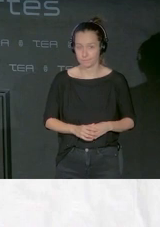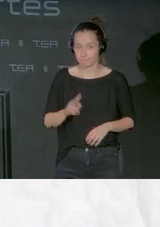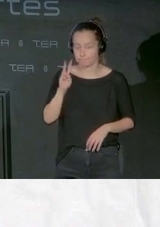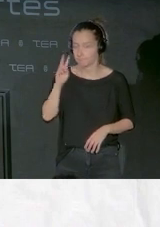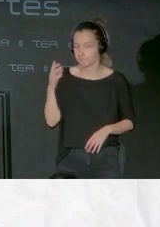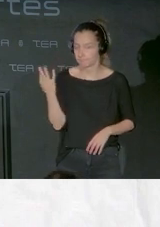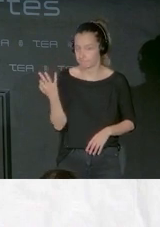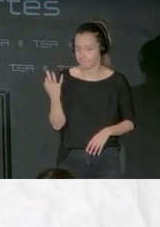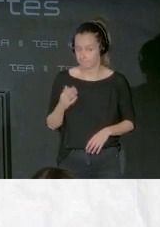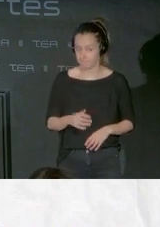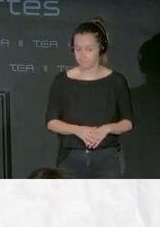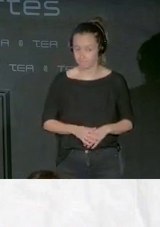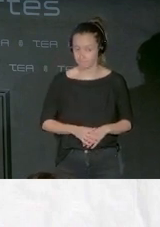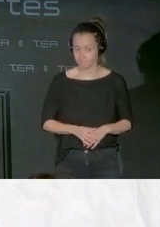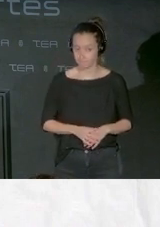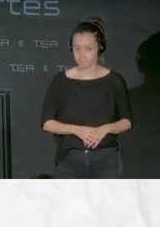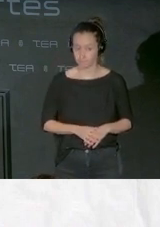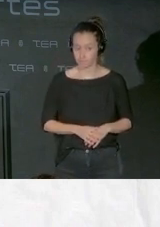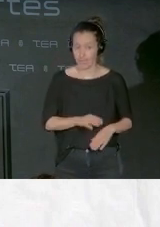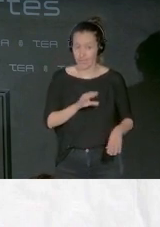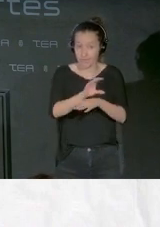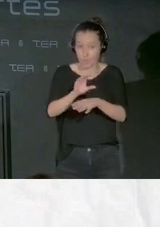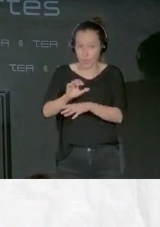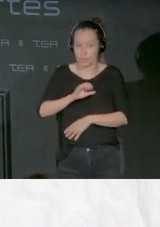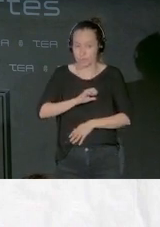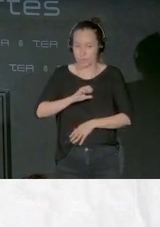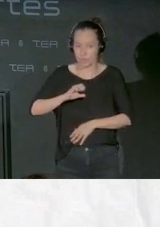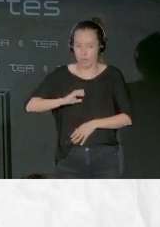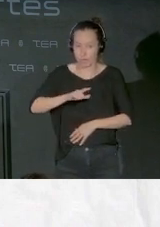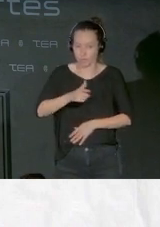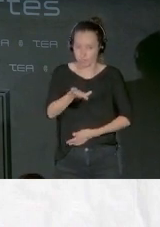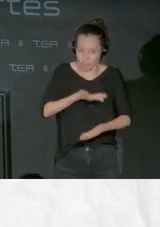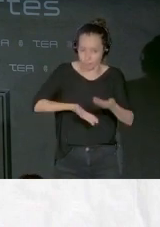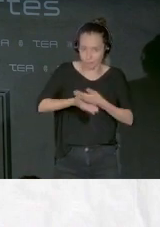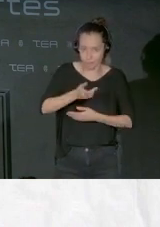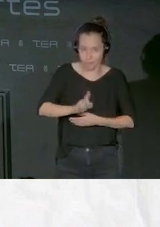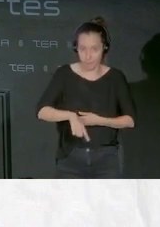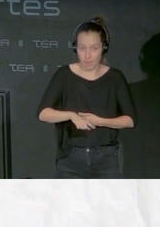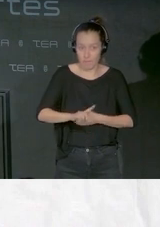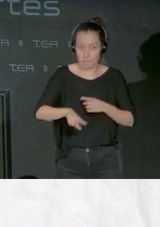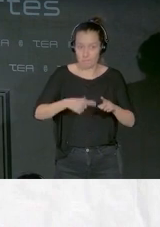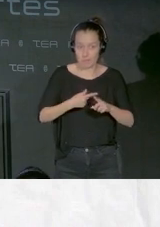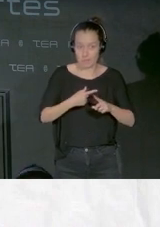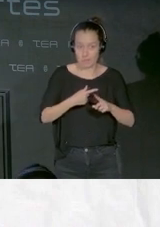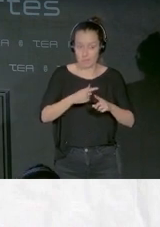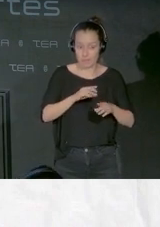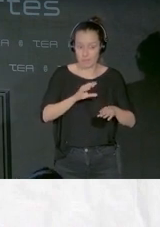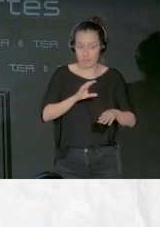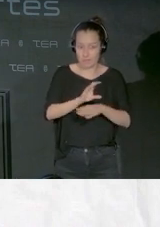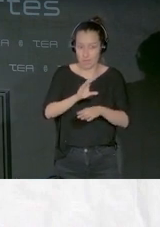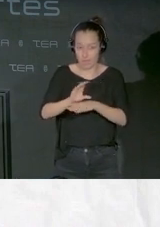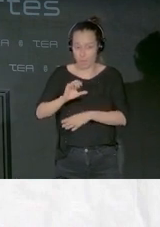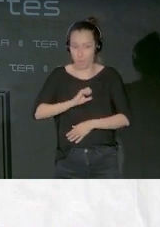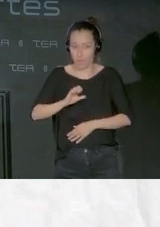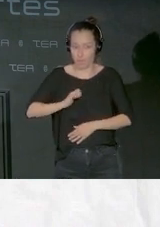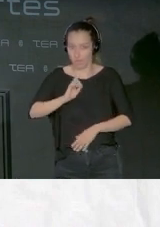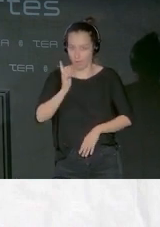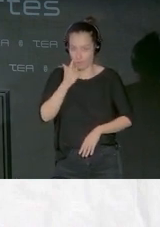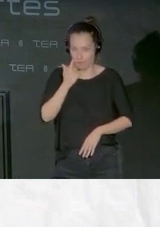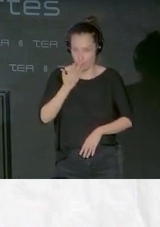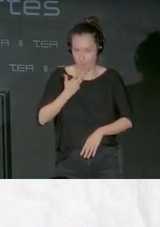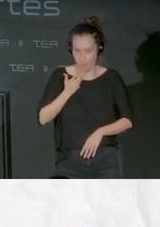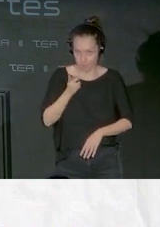investors, unlocking private money for the sector, but also opening up existing funding